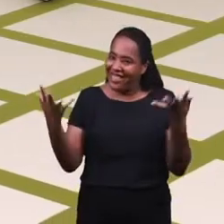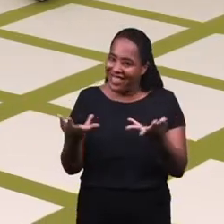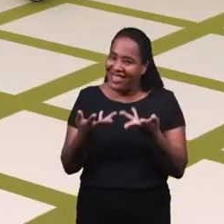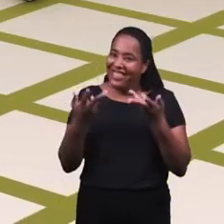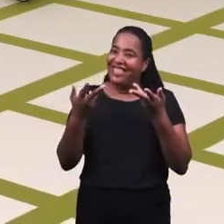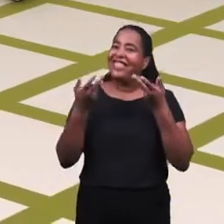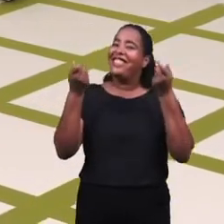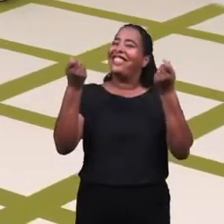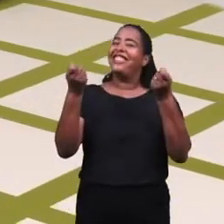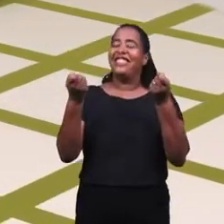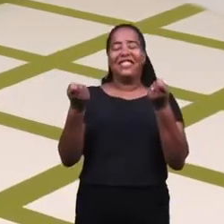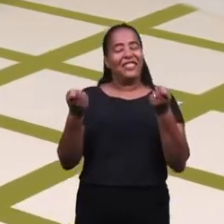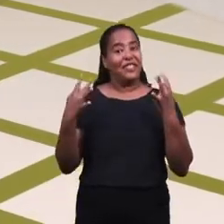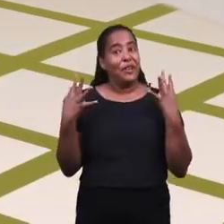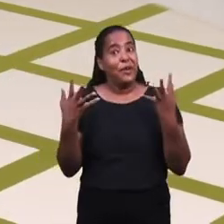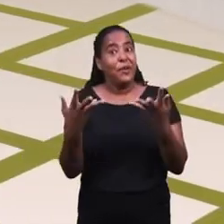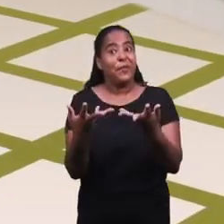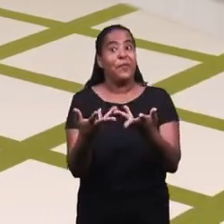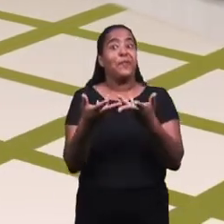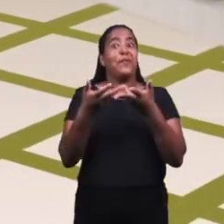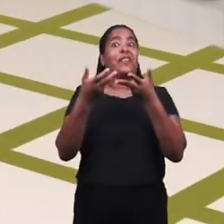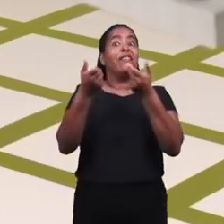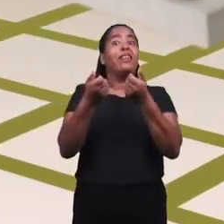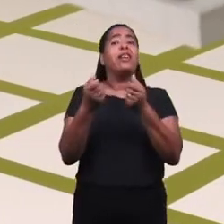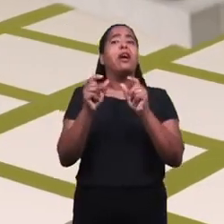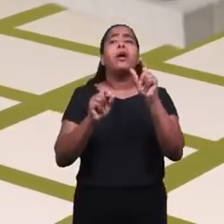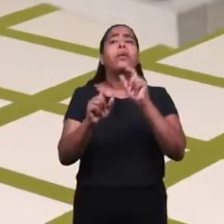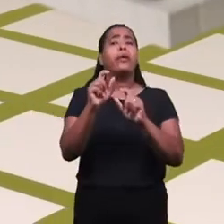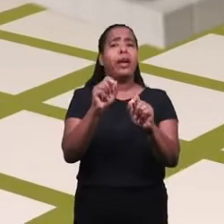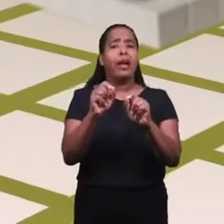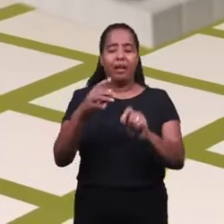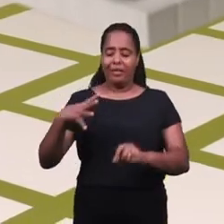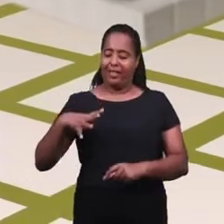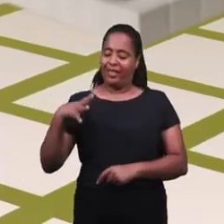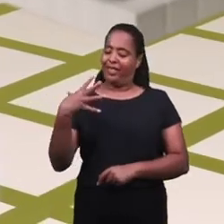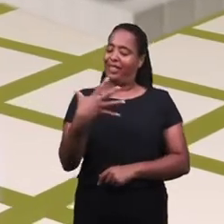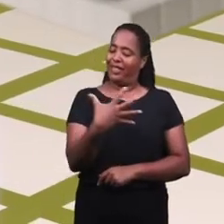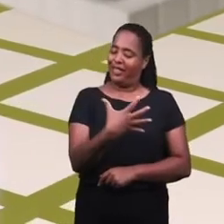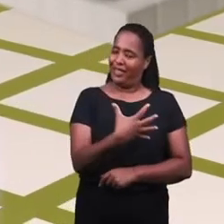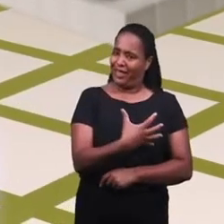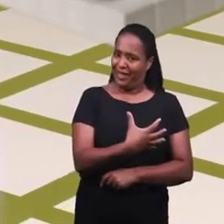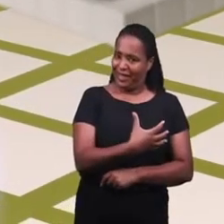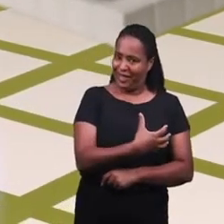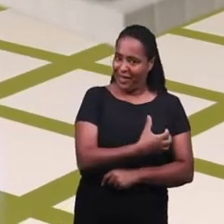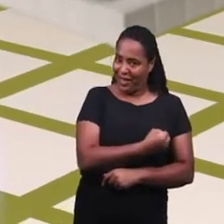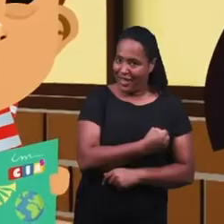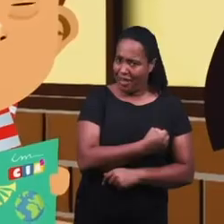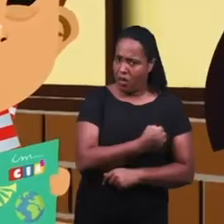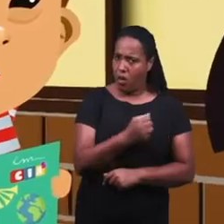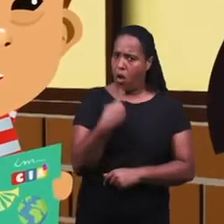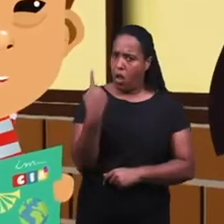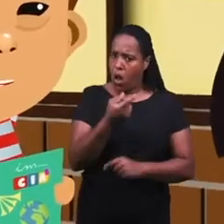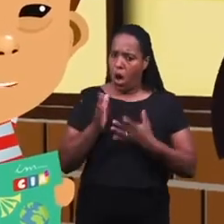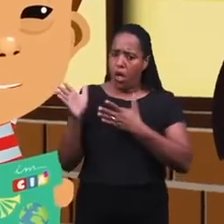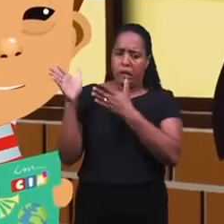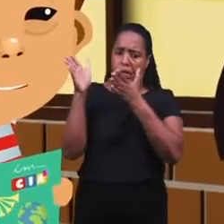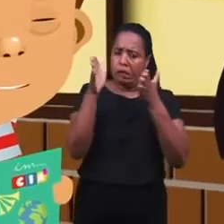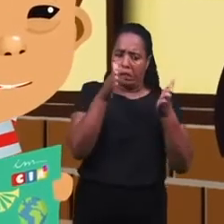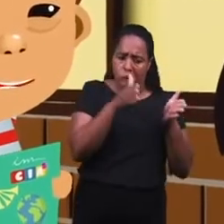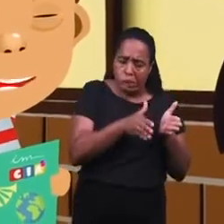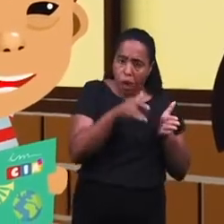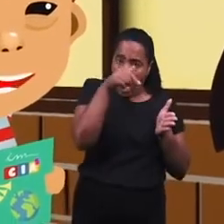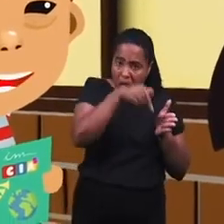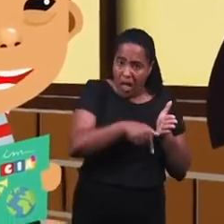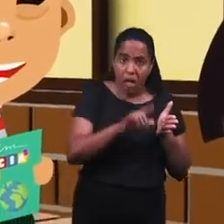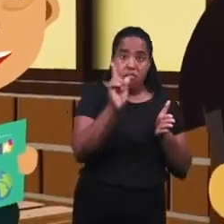How amazing, how amazing, how amazing is salvation. We will not